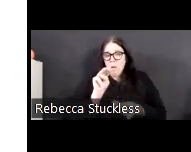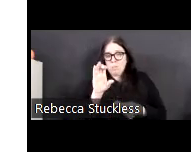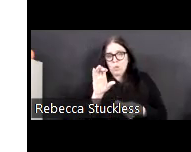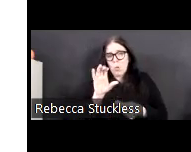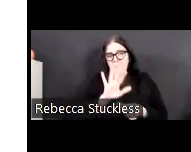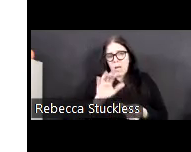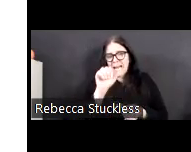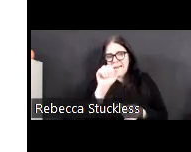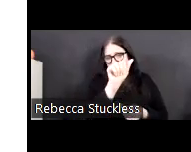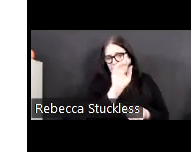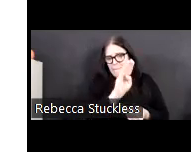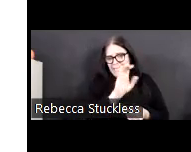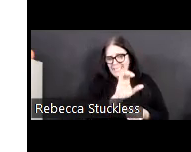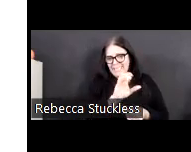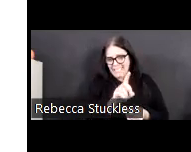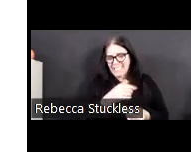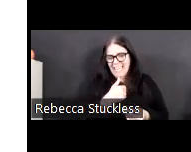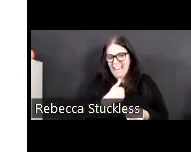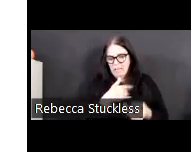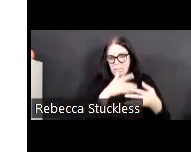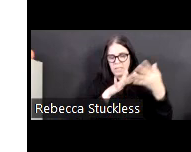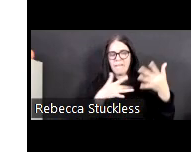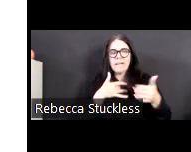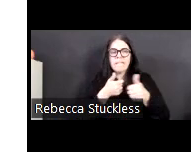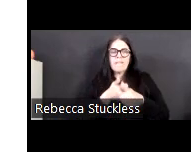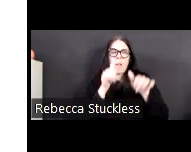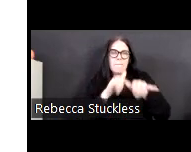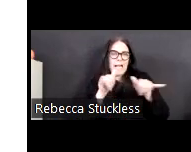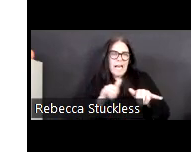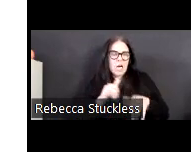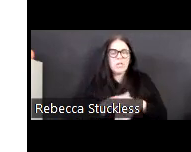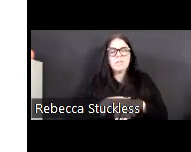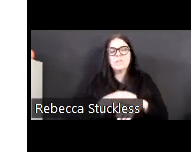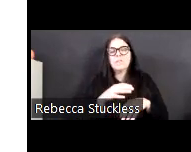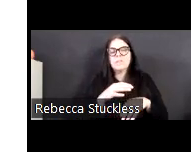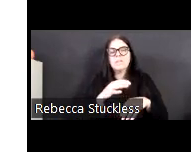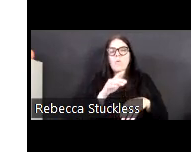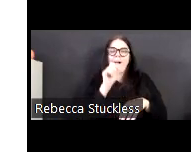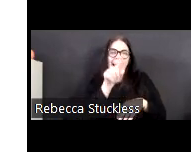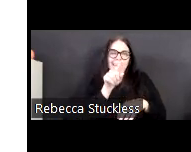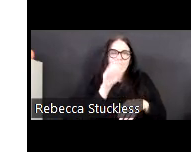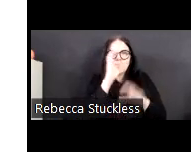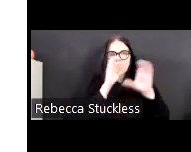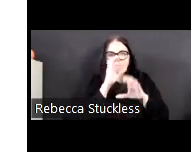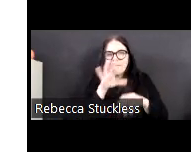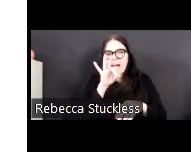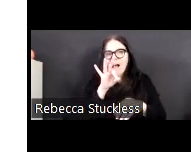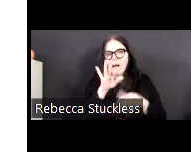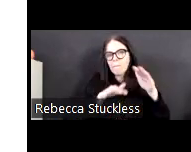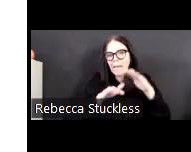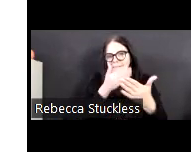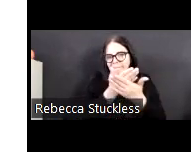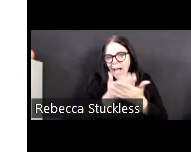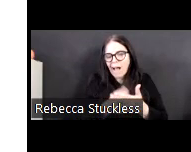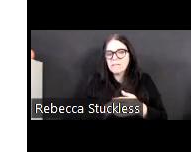and I follow a general pattern. The questions I ask are asking them to locate basic facts, proper